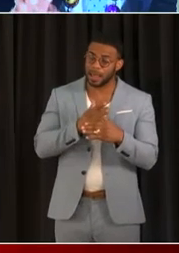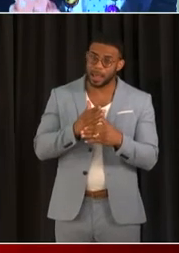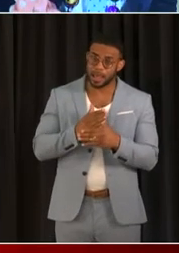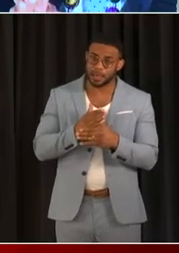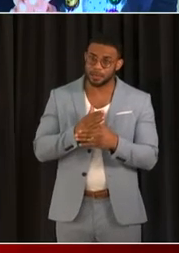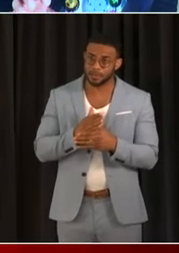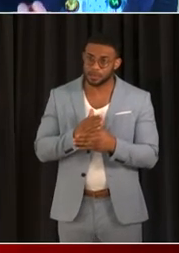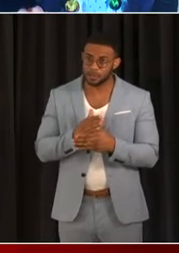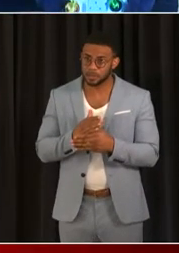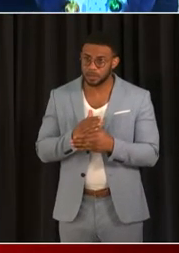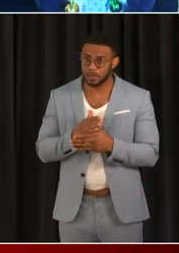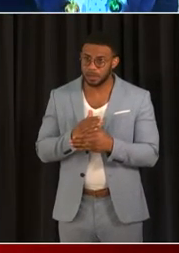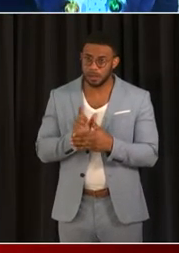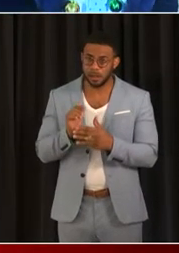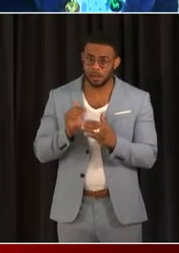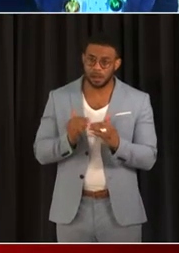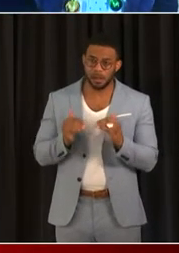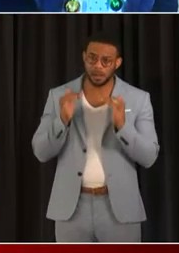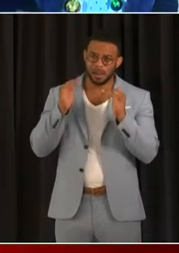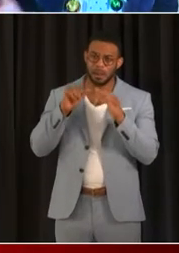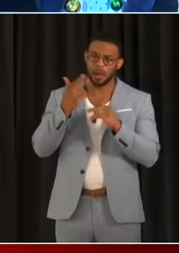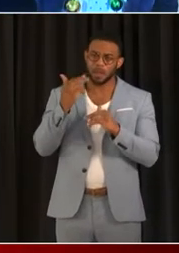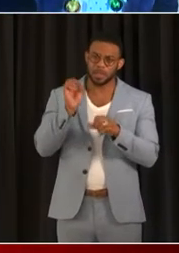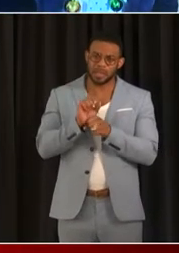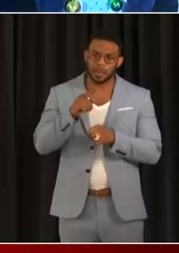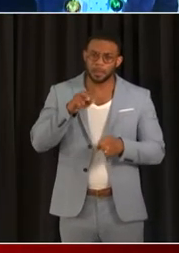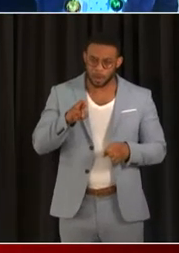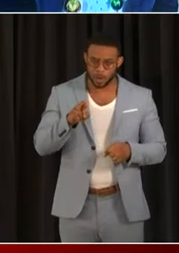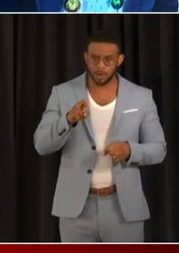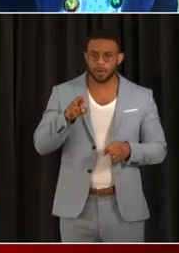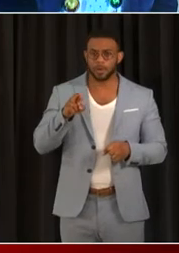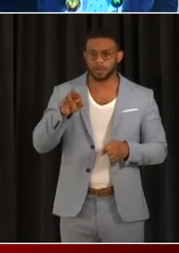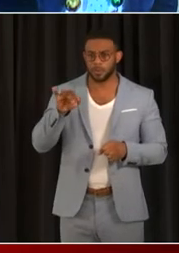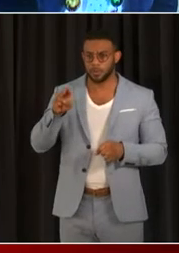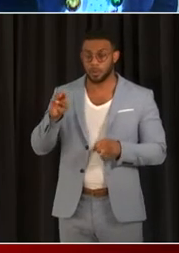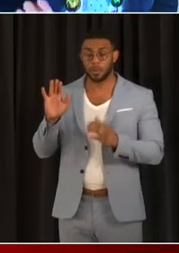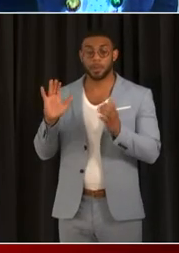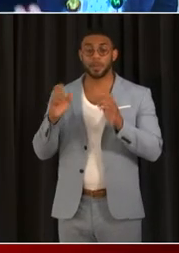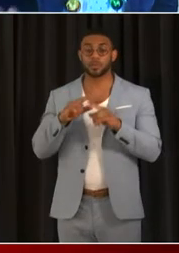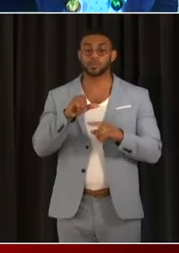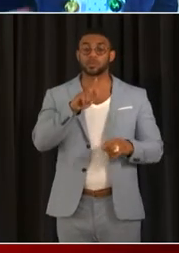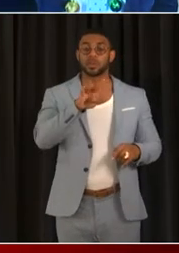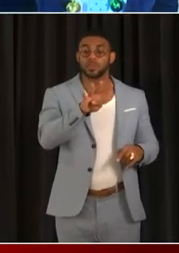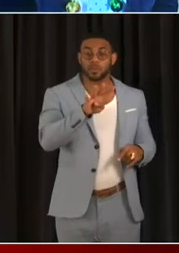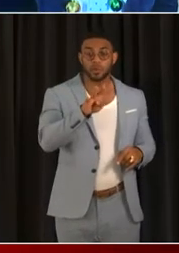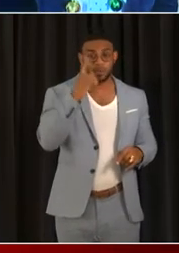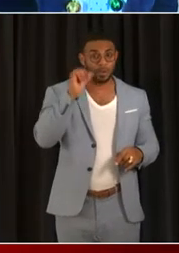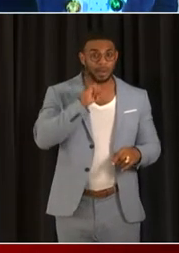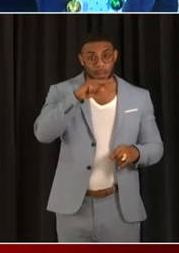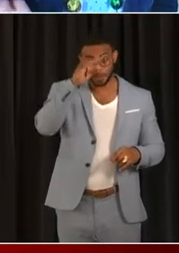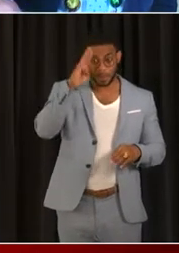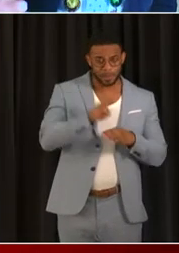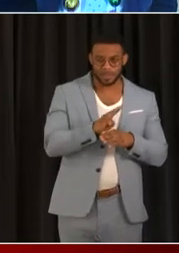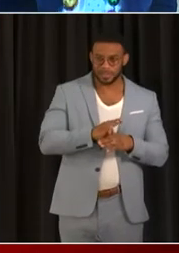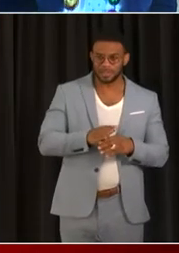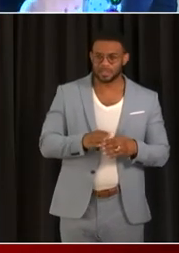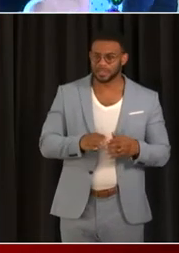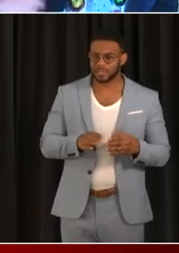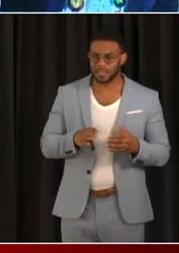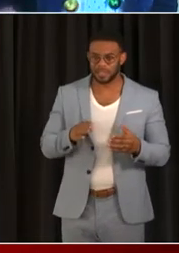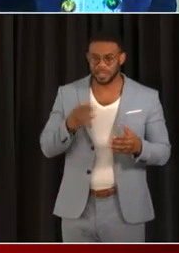average, they level out about 13 jobs per firm, compared to 24 for non-Black